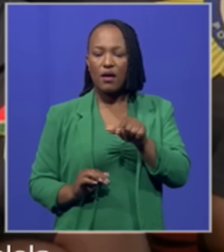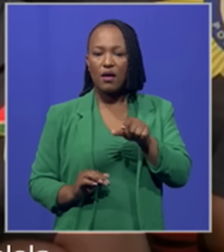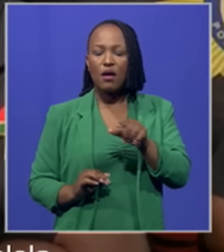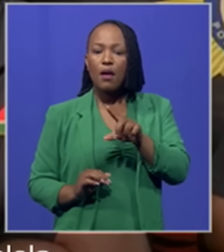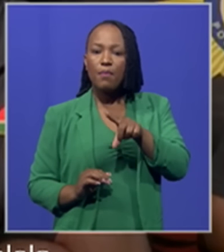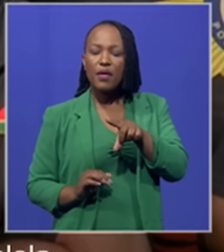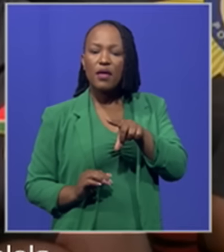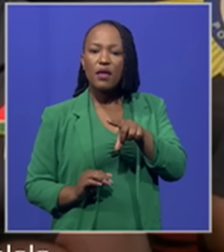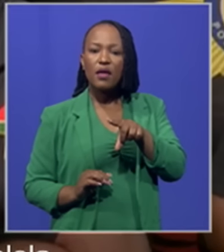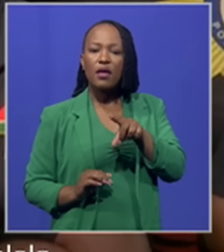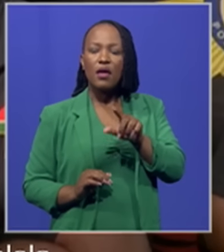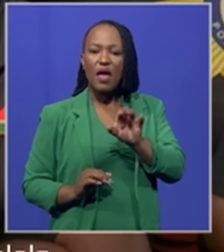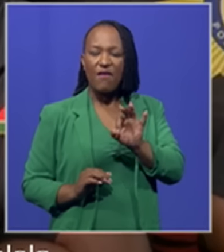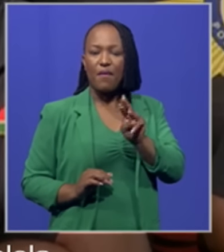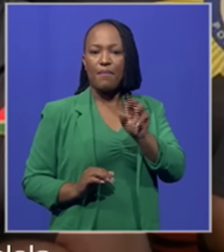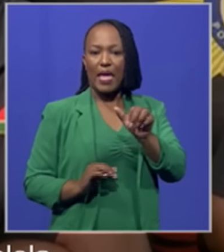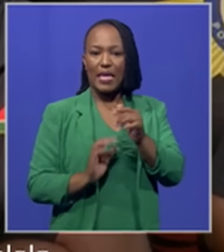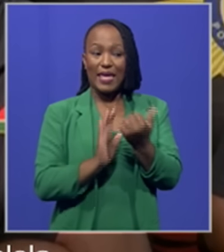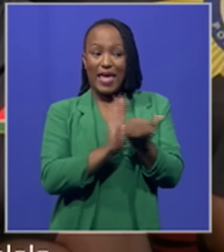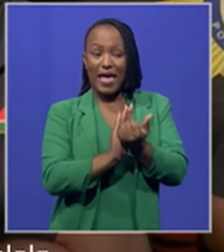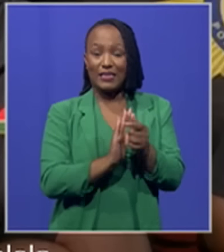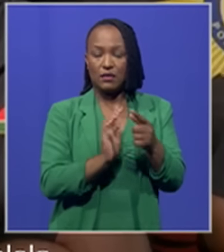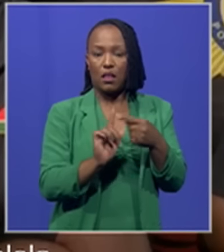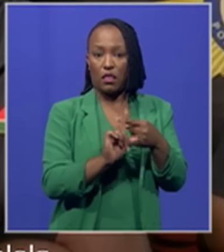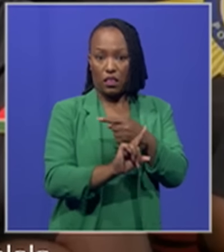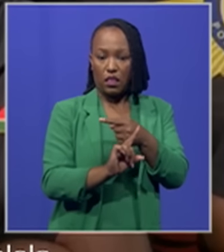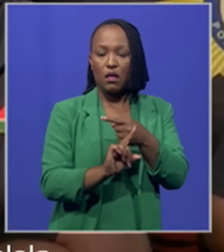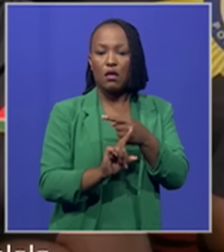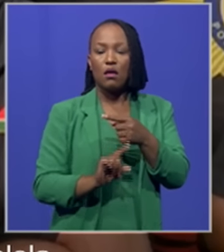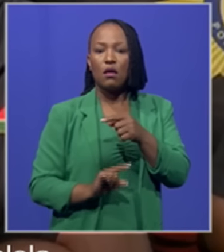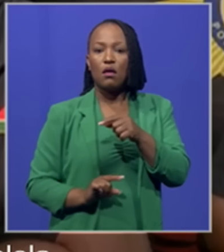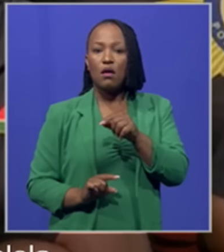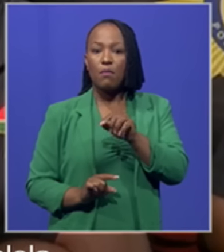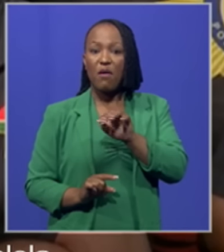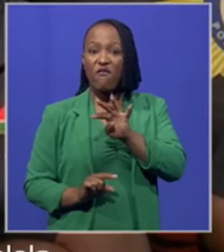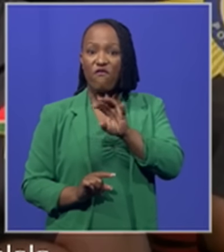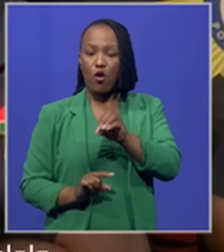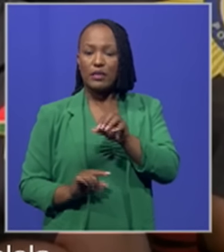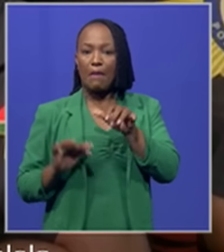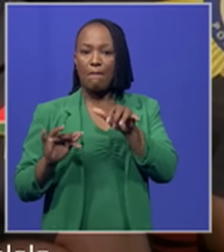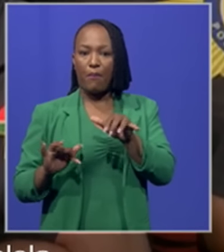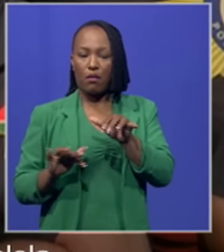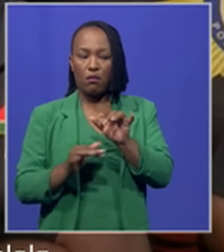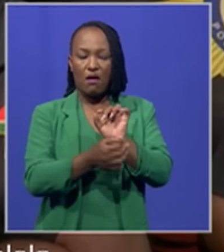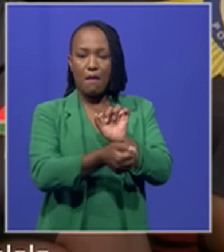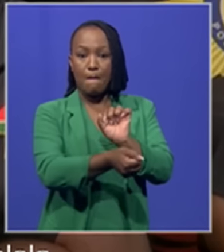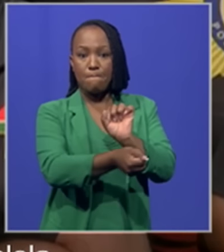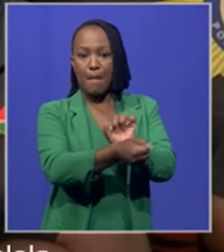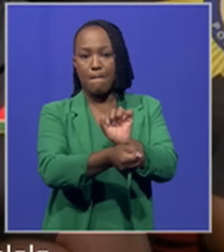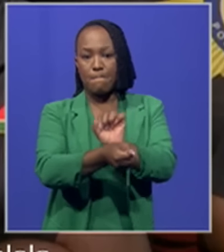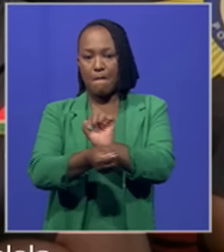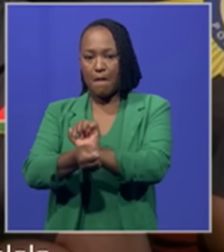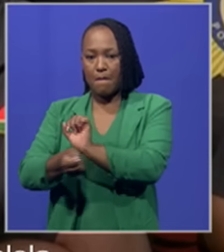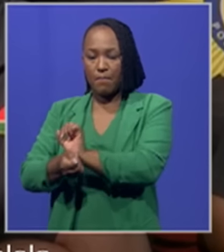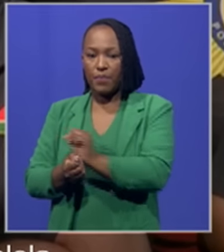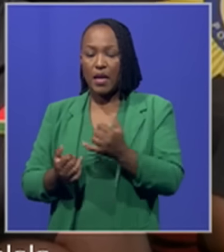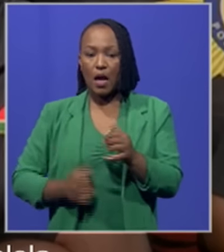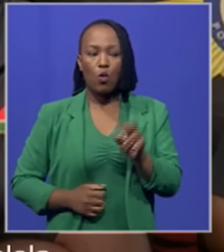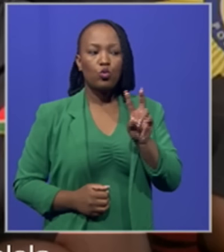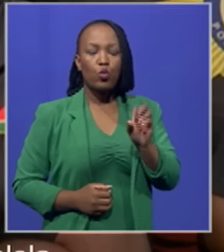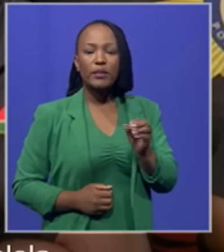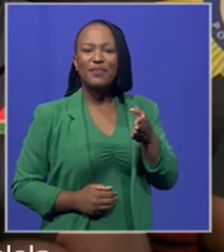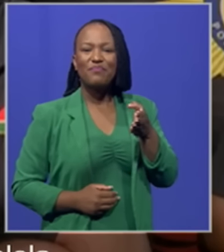PFMA Act. We will then have 40 physical persons that we will be arresting. At this stage, we're standing at 20.